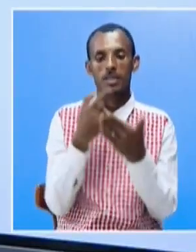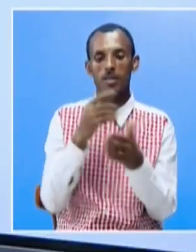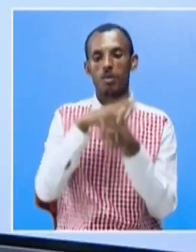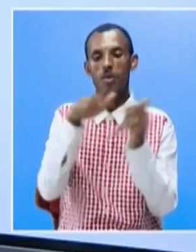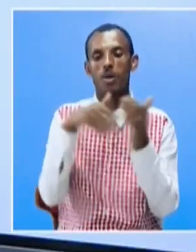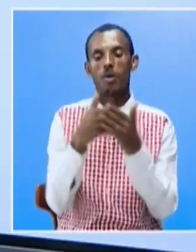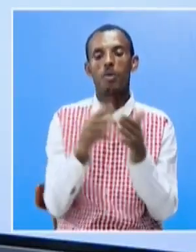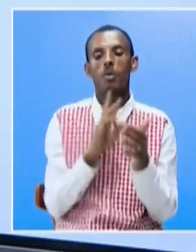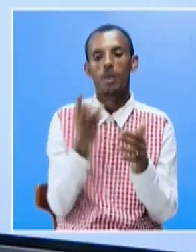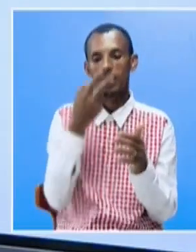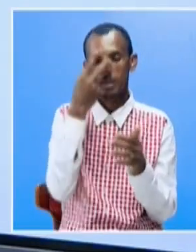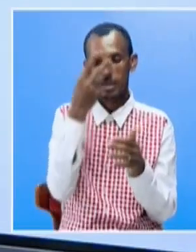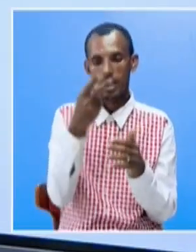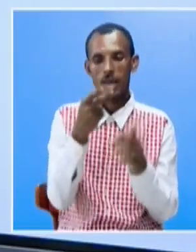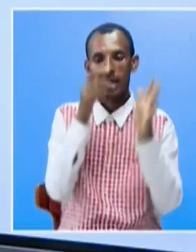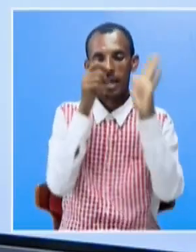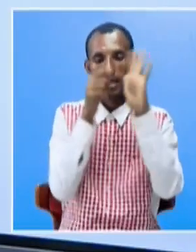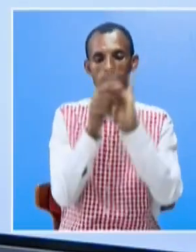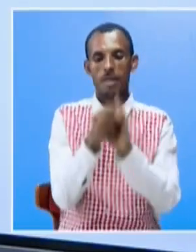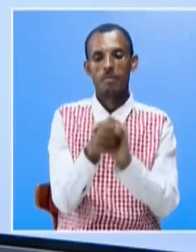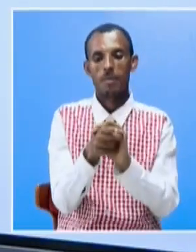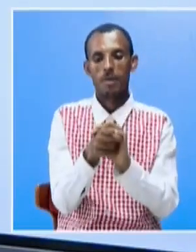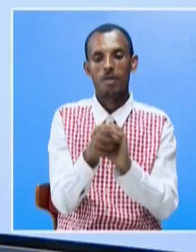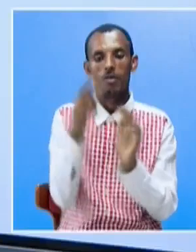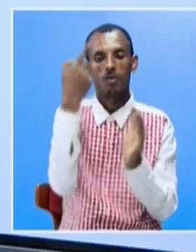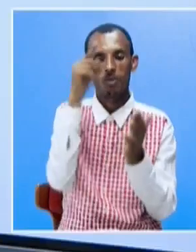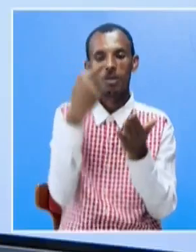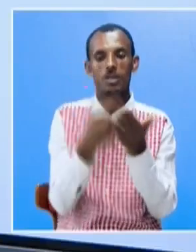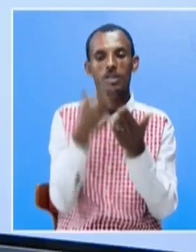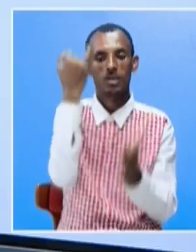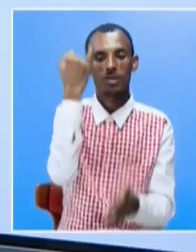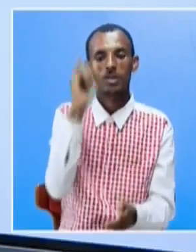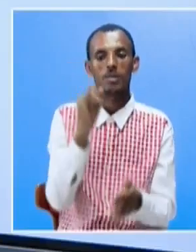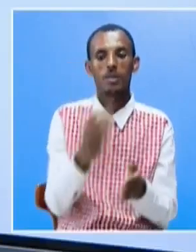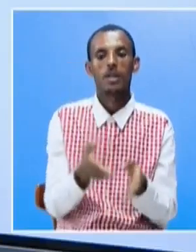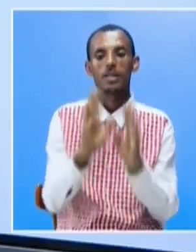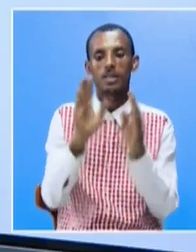we'll see example for this concept. Let's proceed to the example.